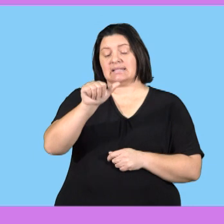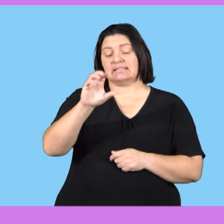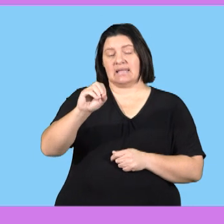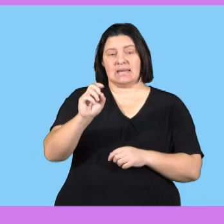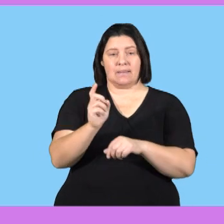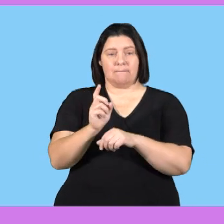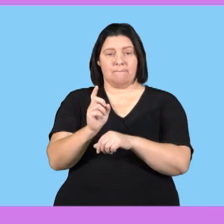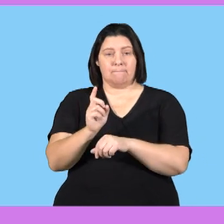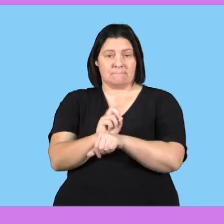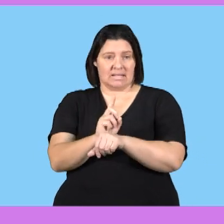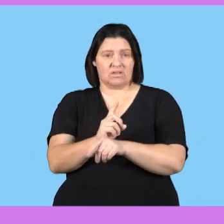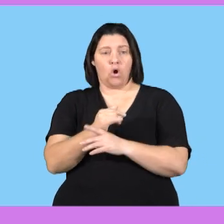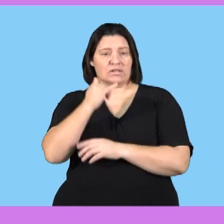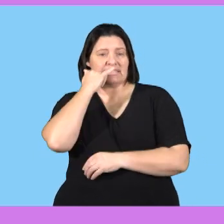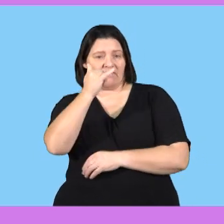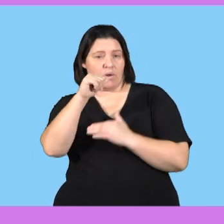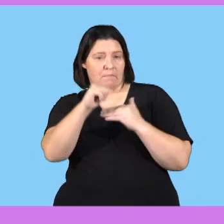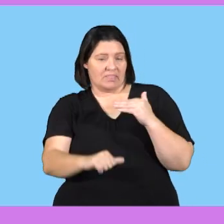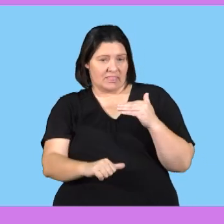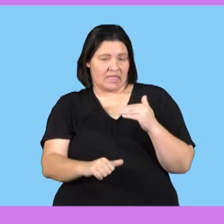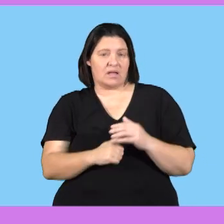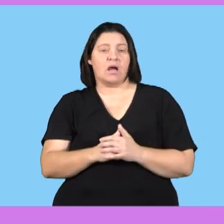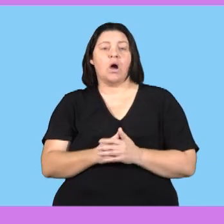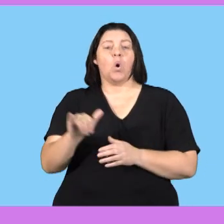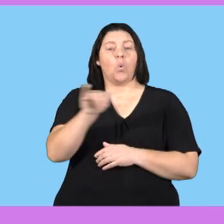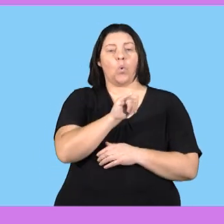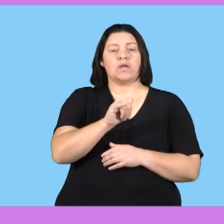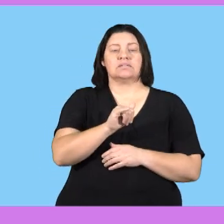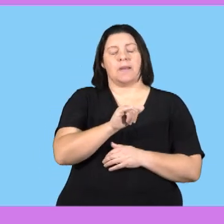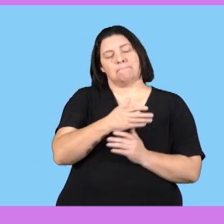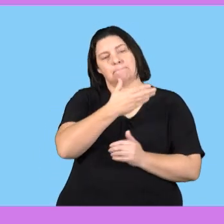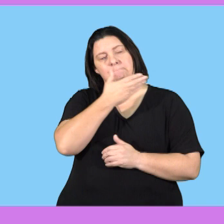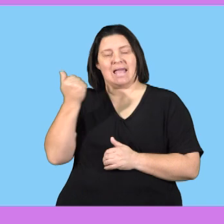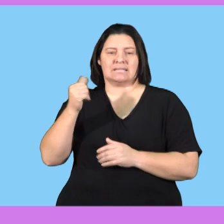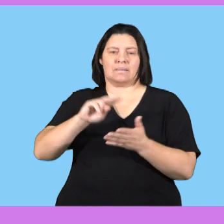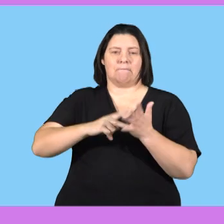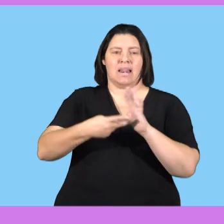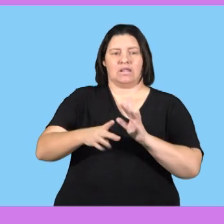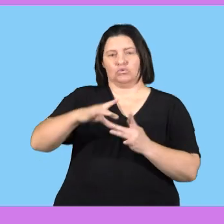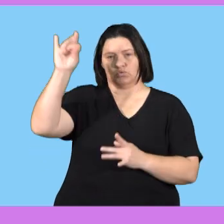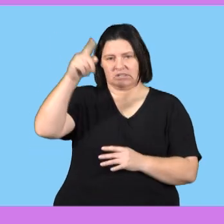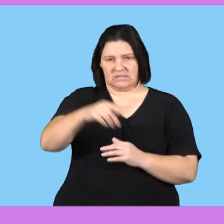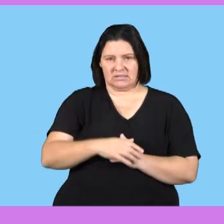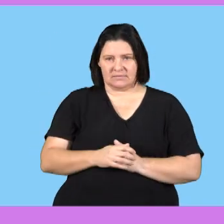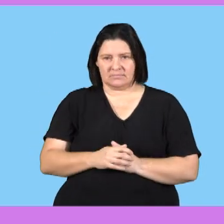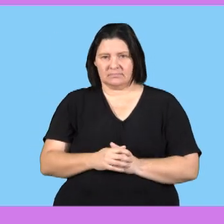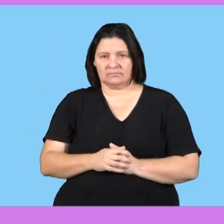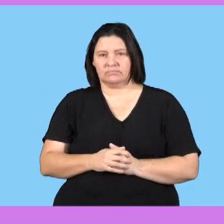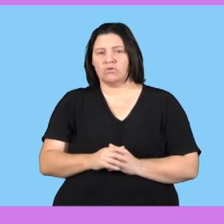spend approximately 60 minutes on a cell phone per month, which plan would be the best to use? Now let's